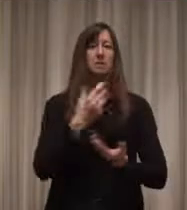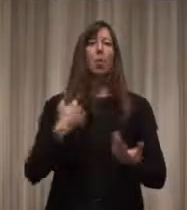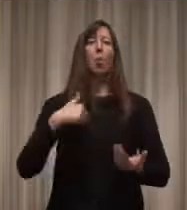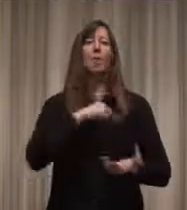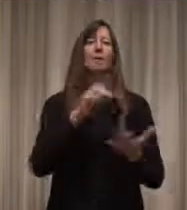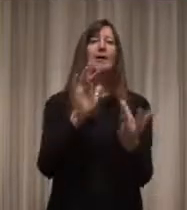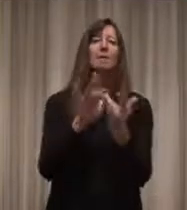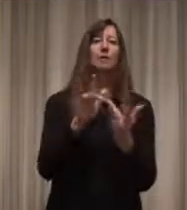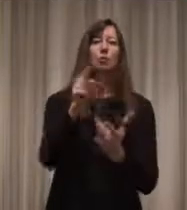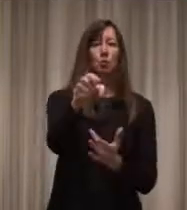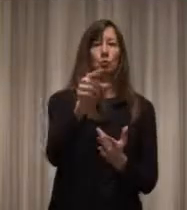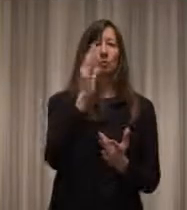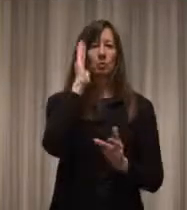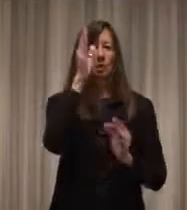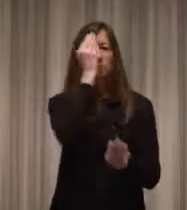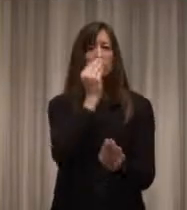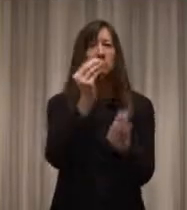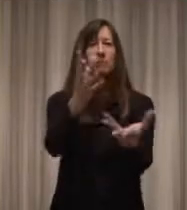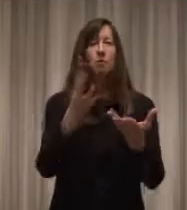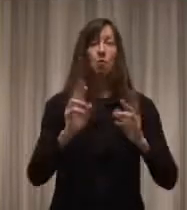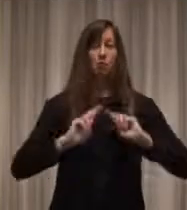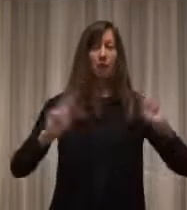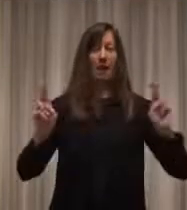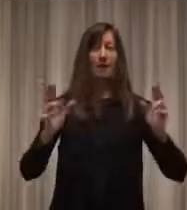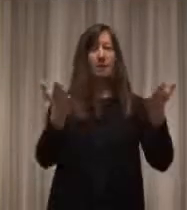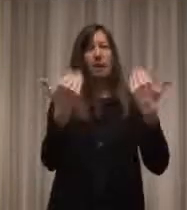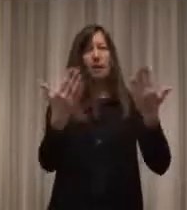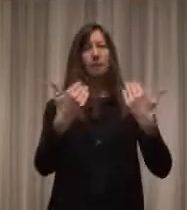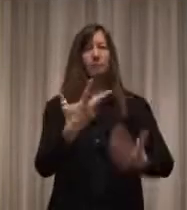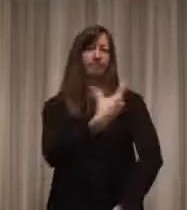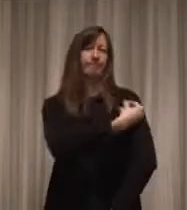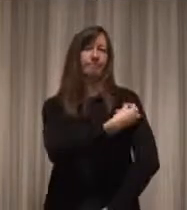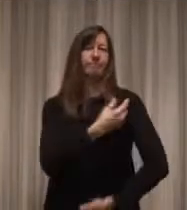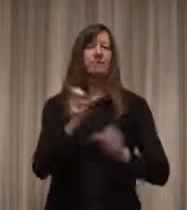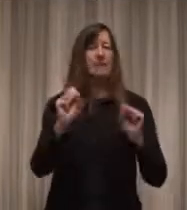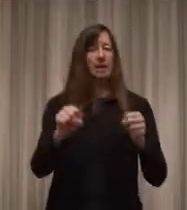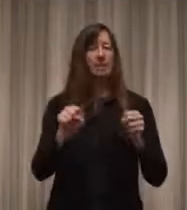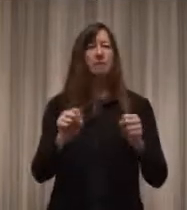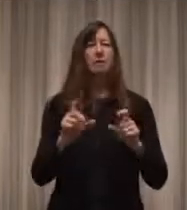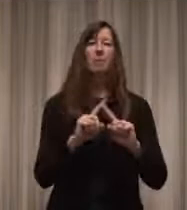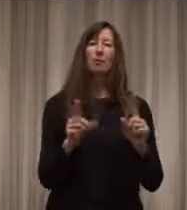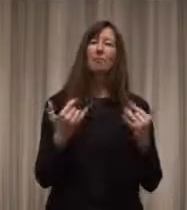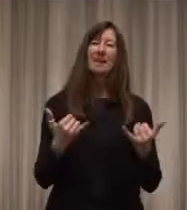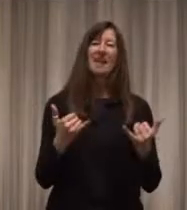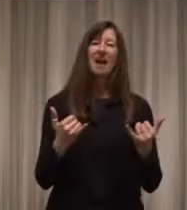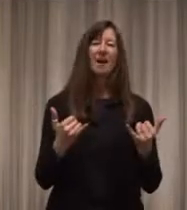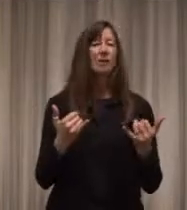The problem, once again, is just a supply and demand mismatch. And I know that